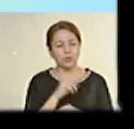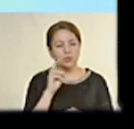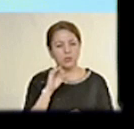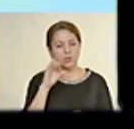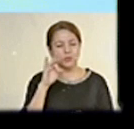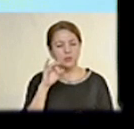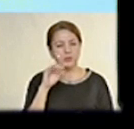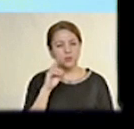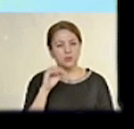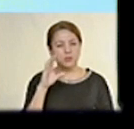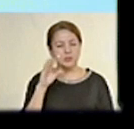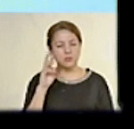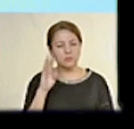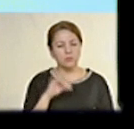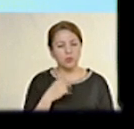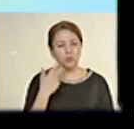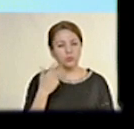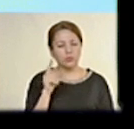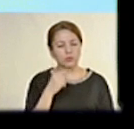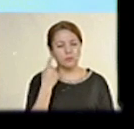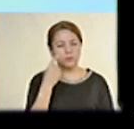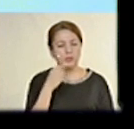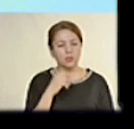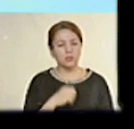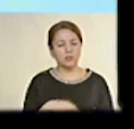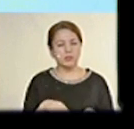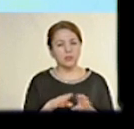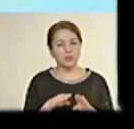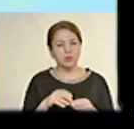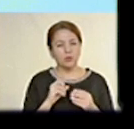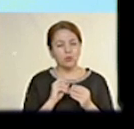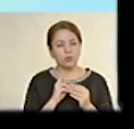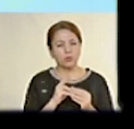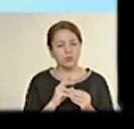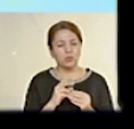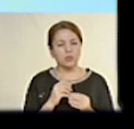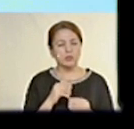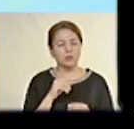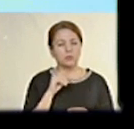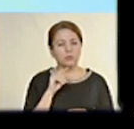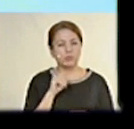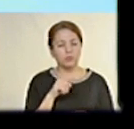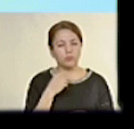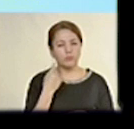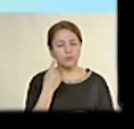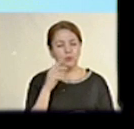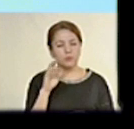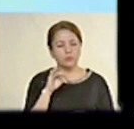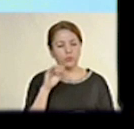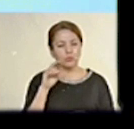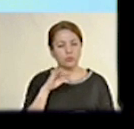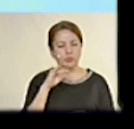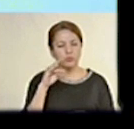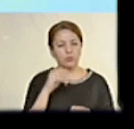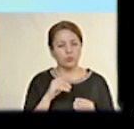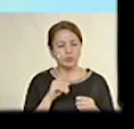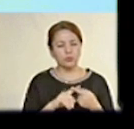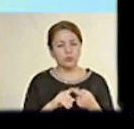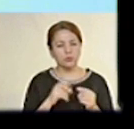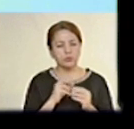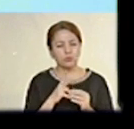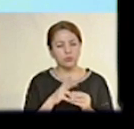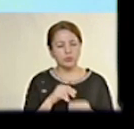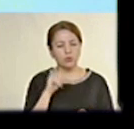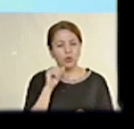qismi 3 dan 1 ga teng. 12 dan, ya'ni 12 ga mana buning 1 butun qismini qo'shsak 13 ga teng,